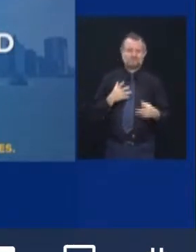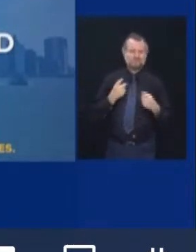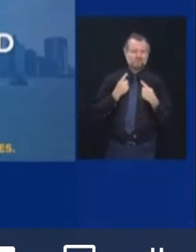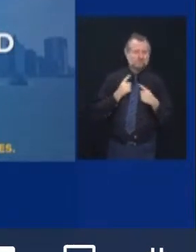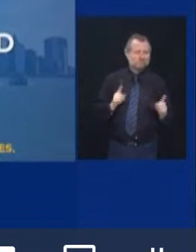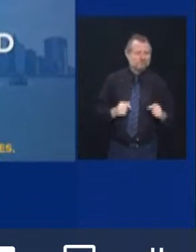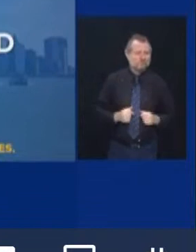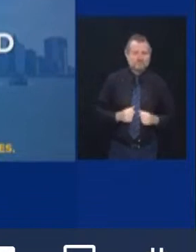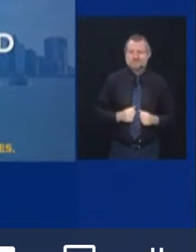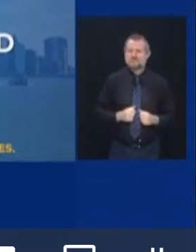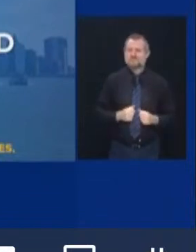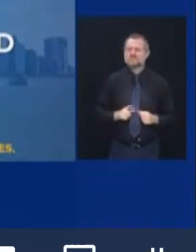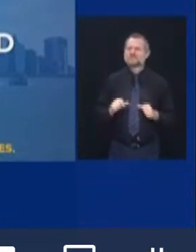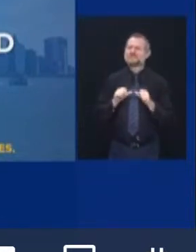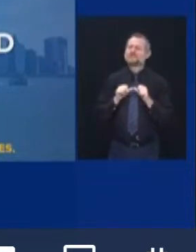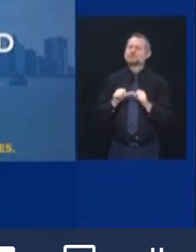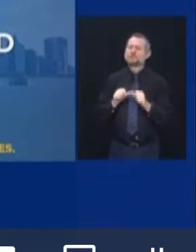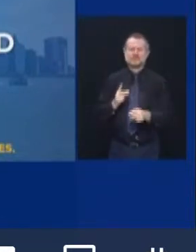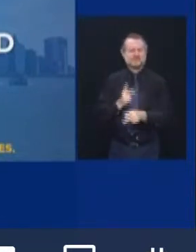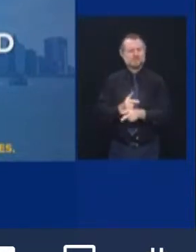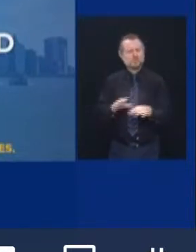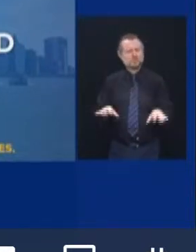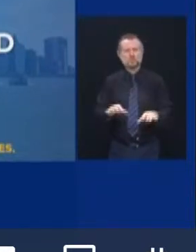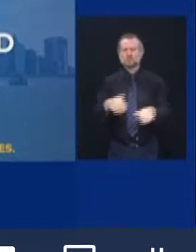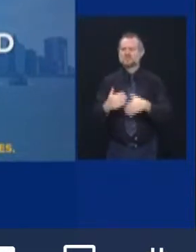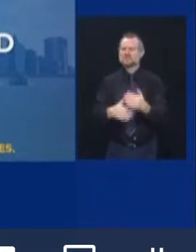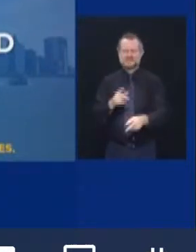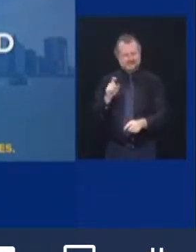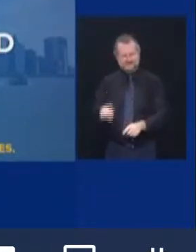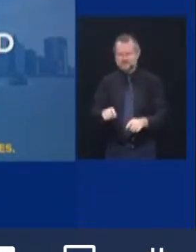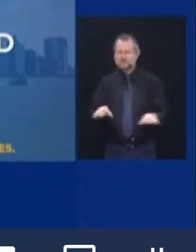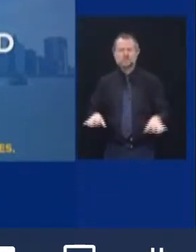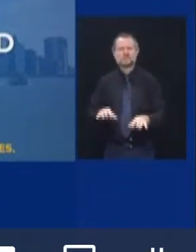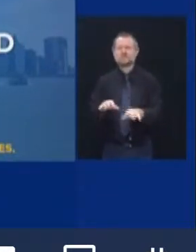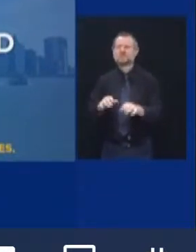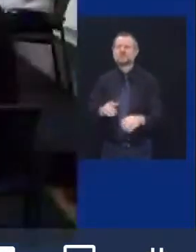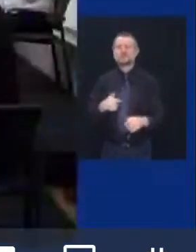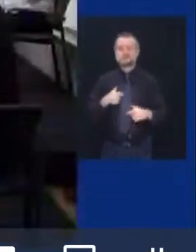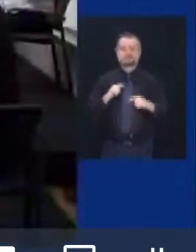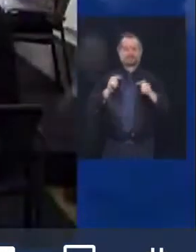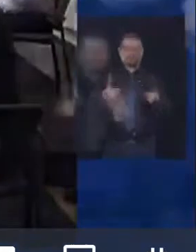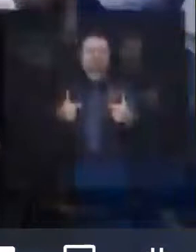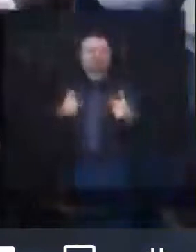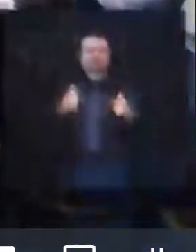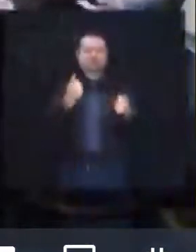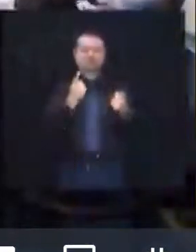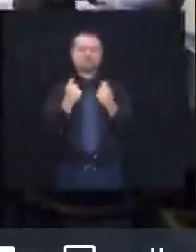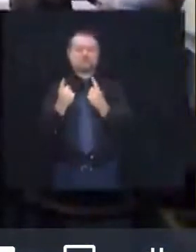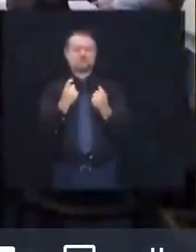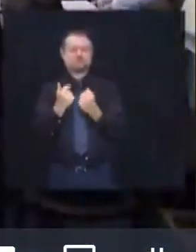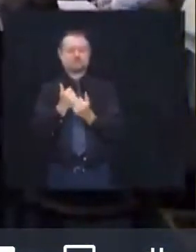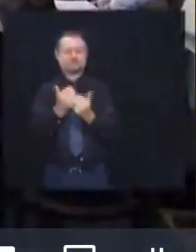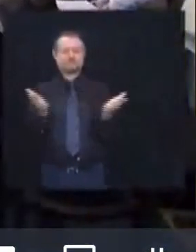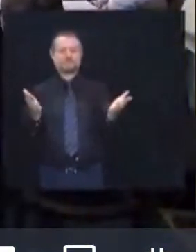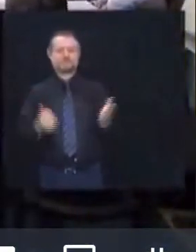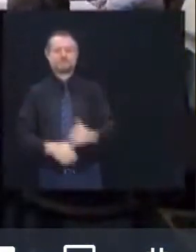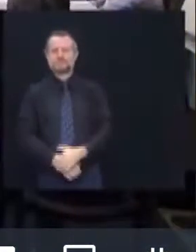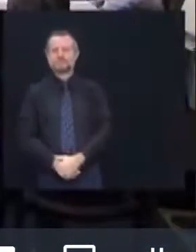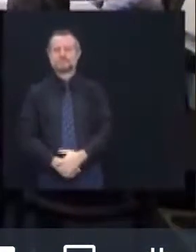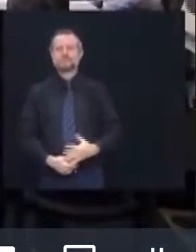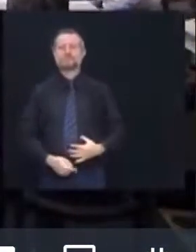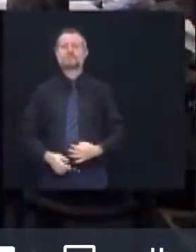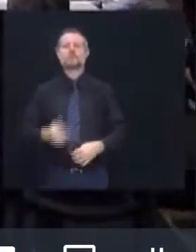it, and we just have to continue to do it. Questions? Yes, Governor, will public health restrictions in